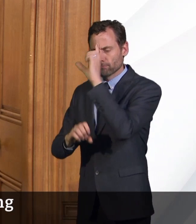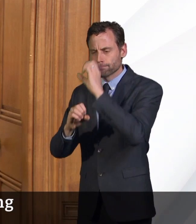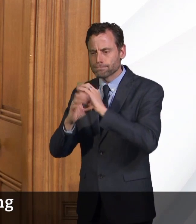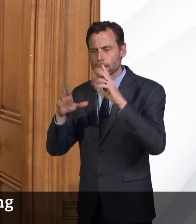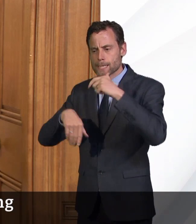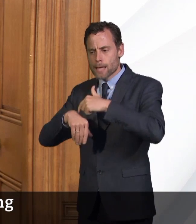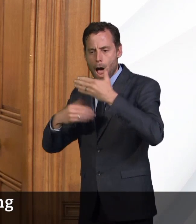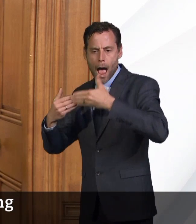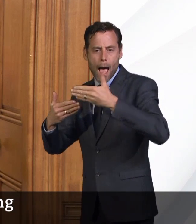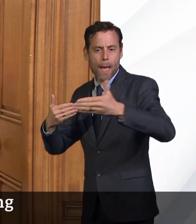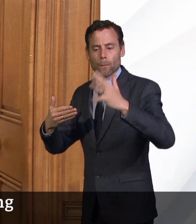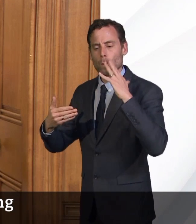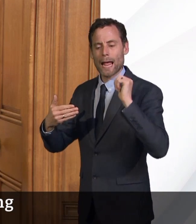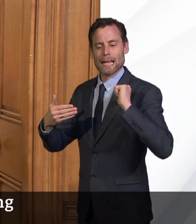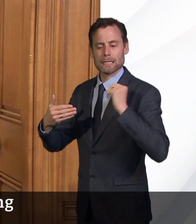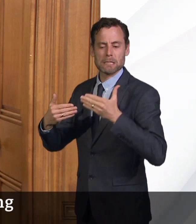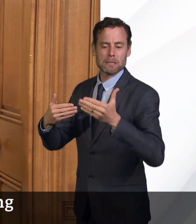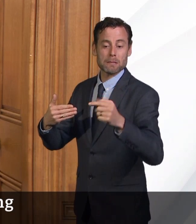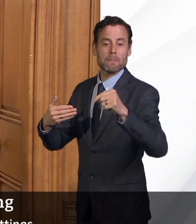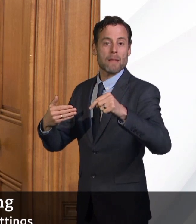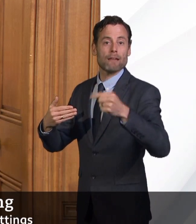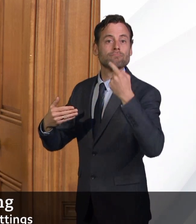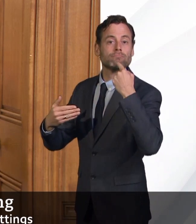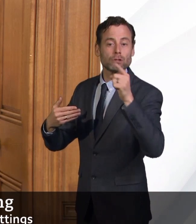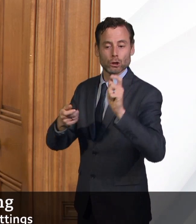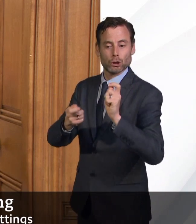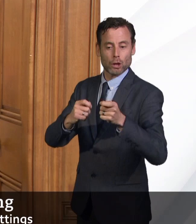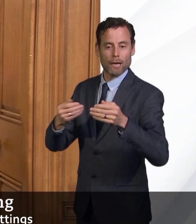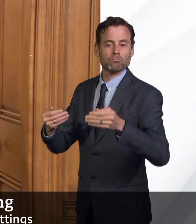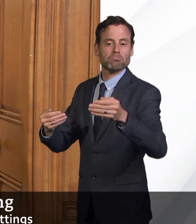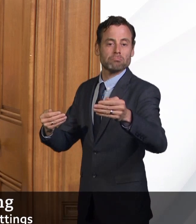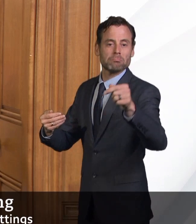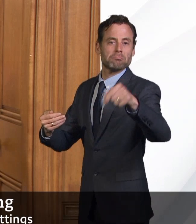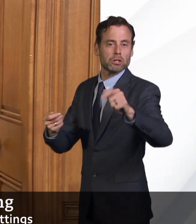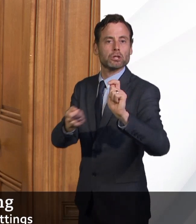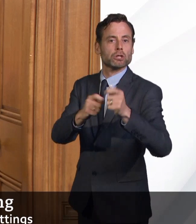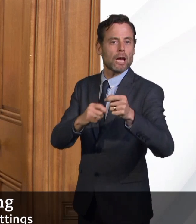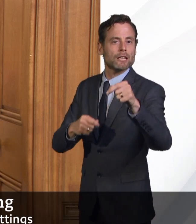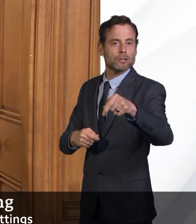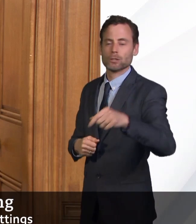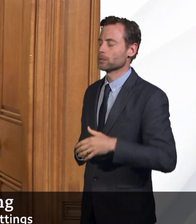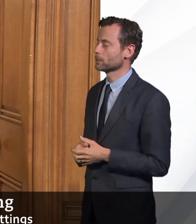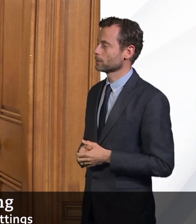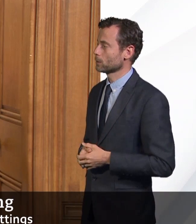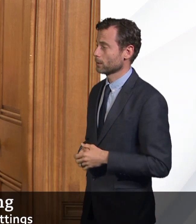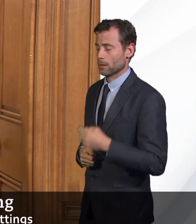changes as well. In terms of how we monitor things, we do now have quite a substantial surveillance programme that's being run